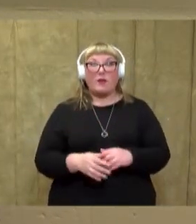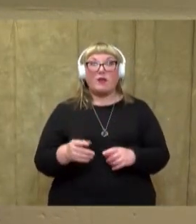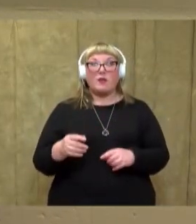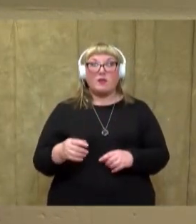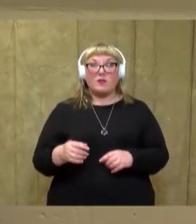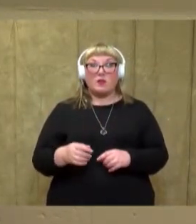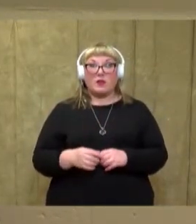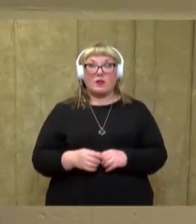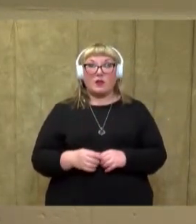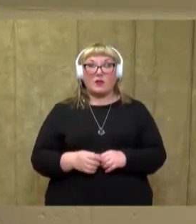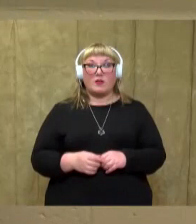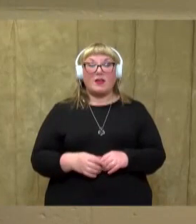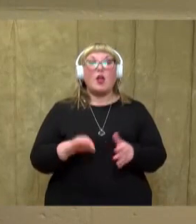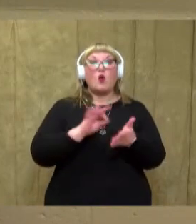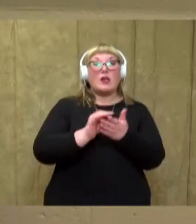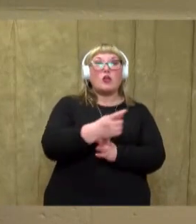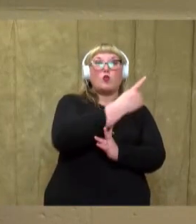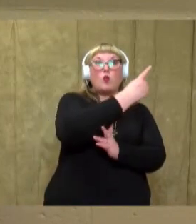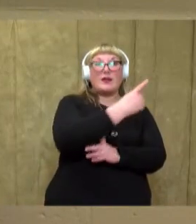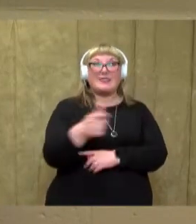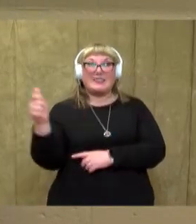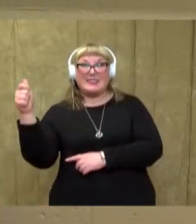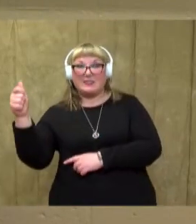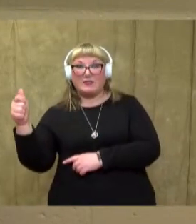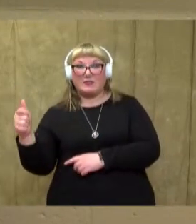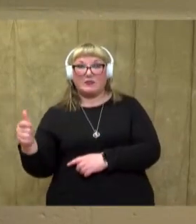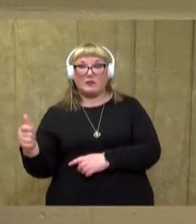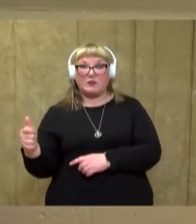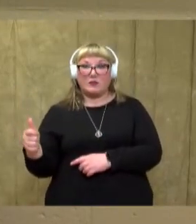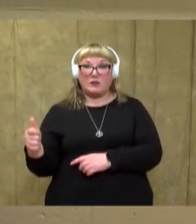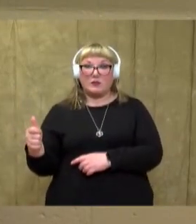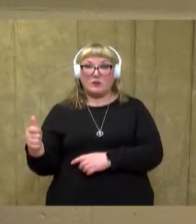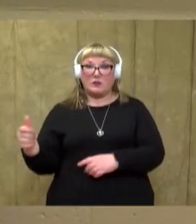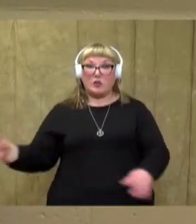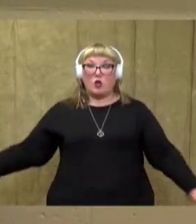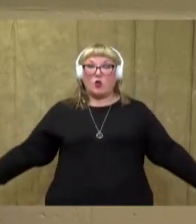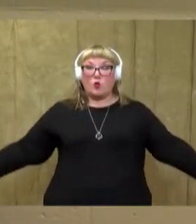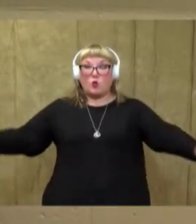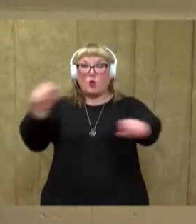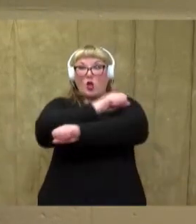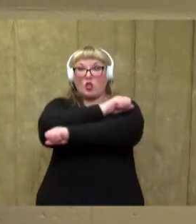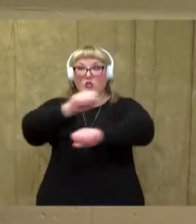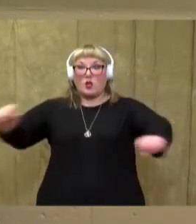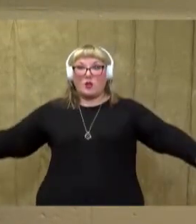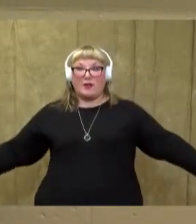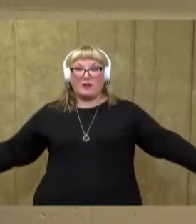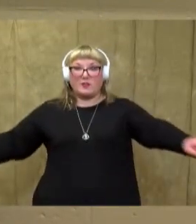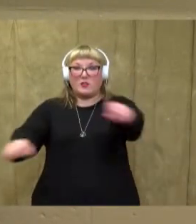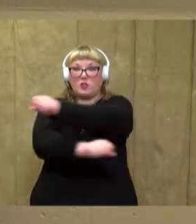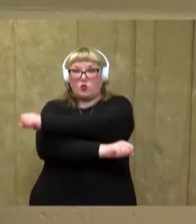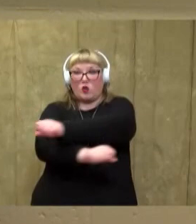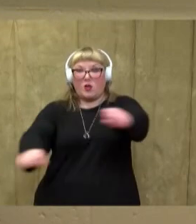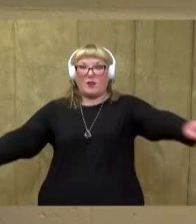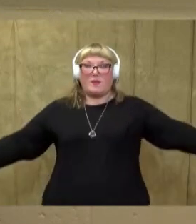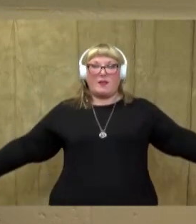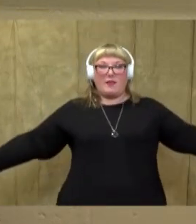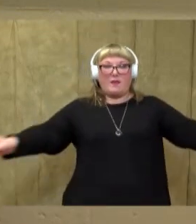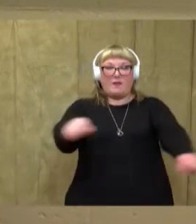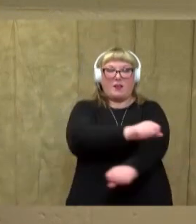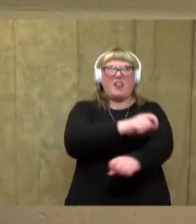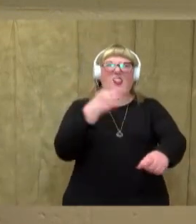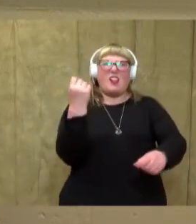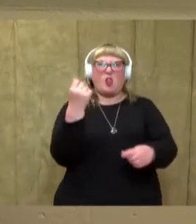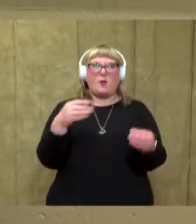count from 1 to 10. And this time we're going to cross our arms and cross our legs. It's going to be a little bit